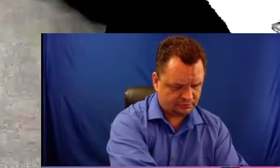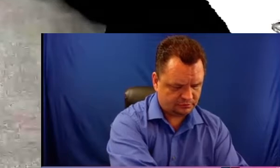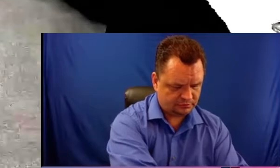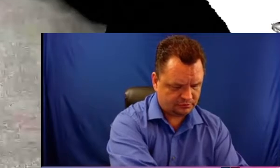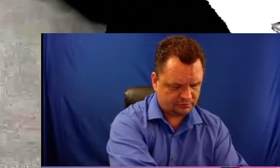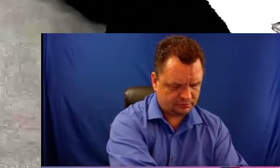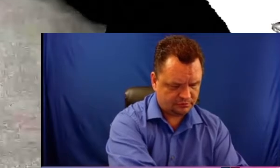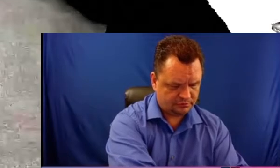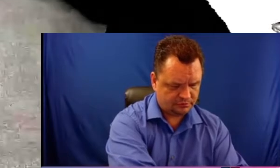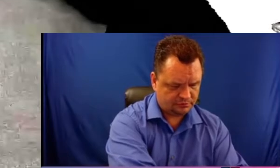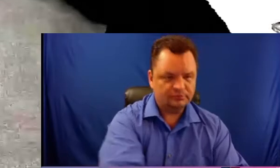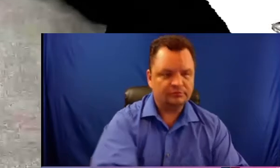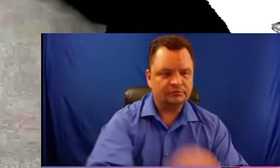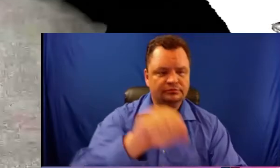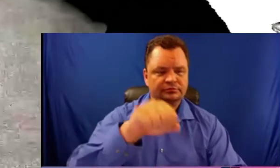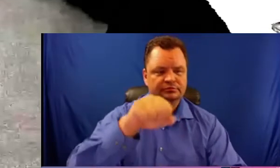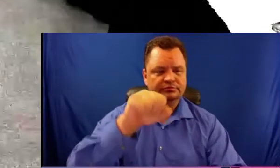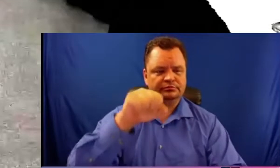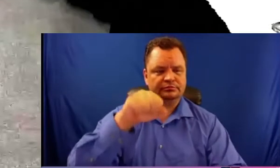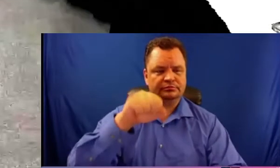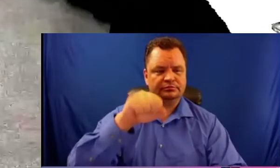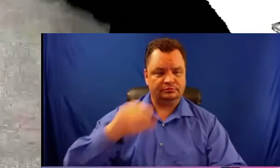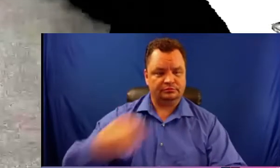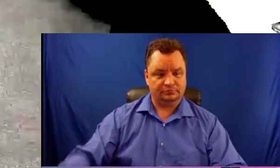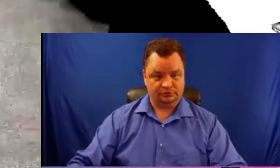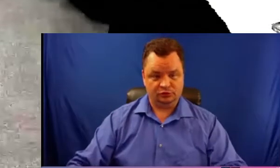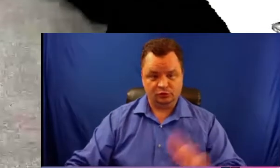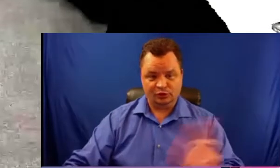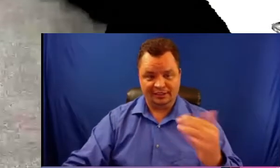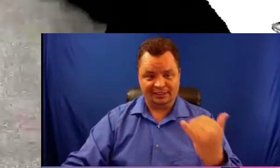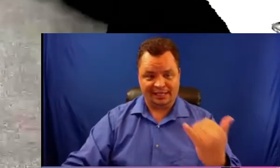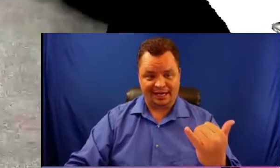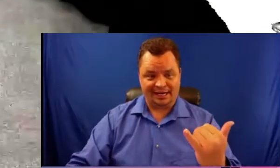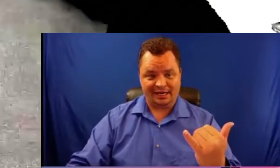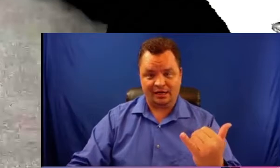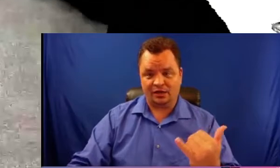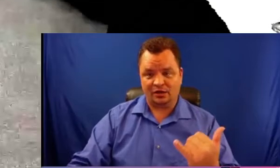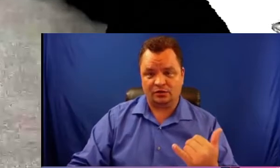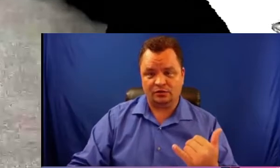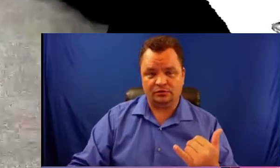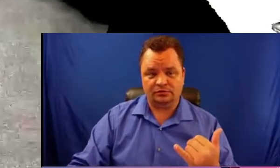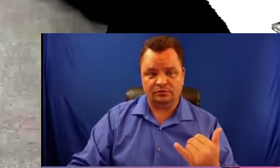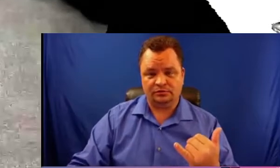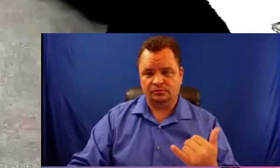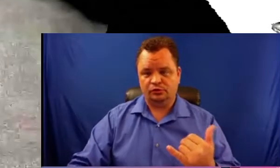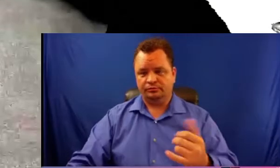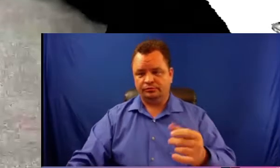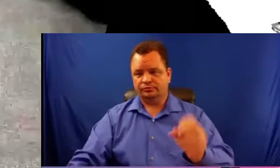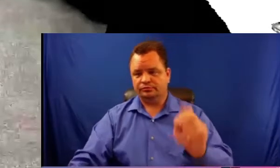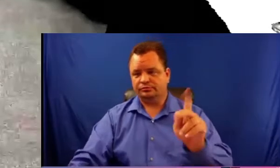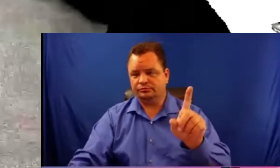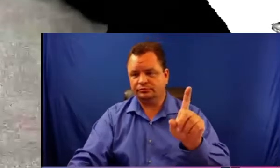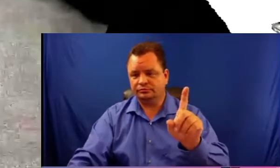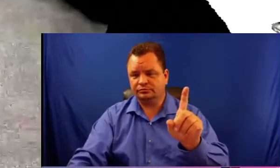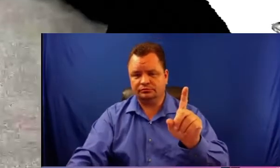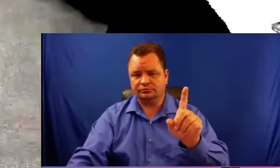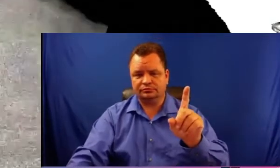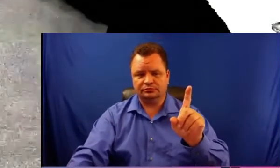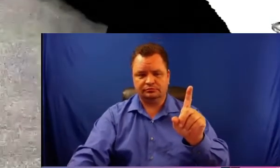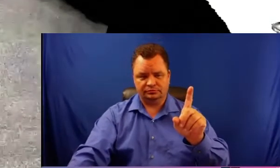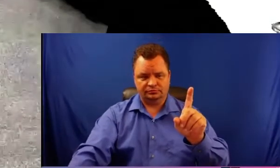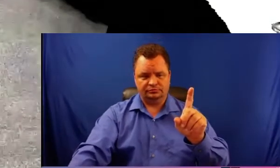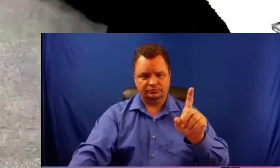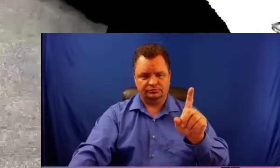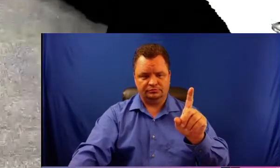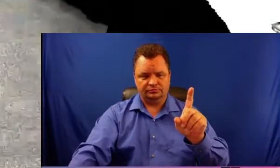Okay, well, let's go ahead and begin. This is the August 25th, 2021 El Paso County Board